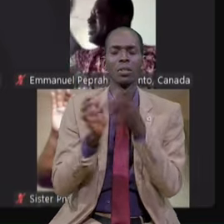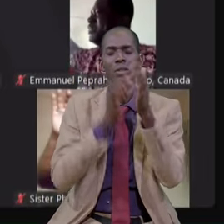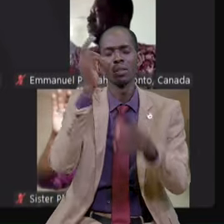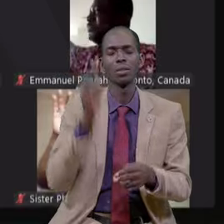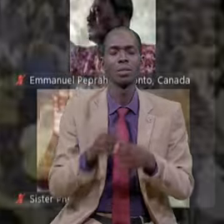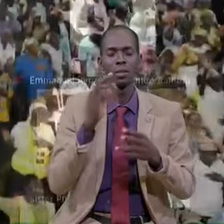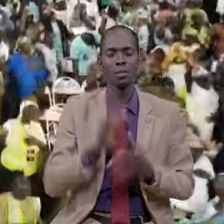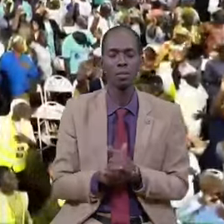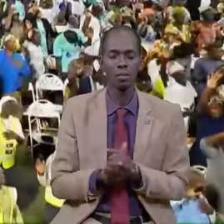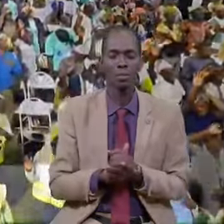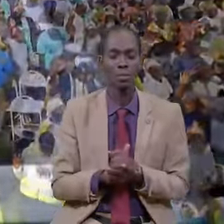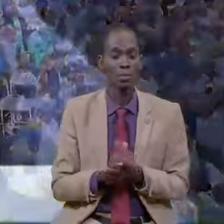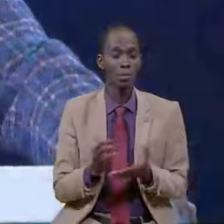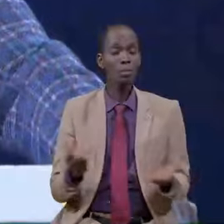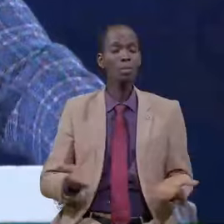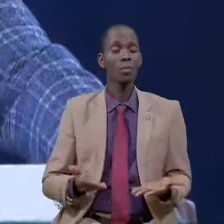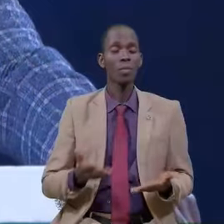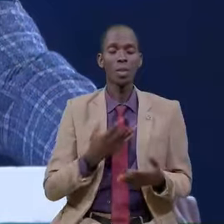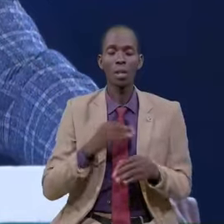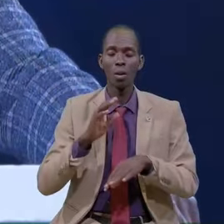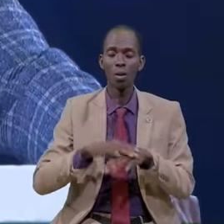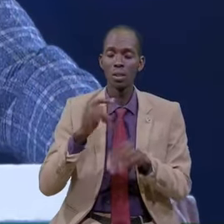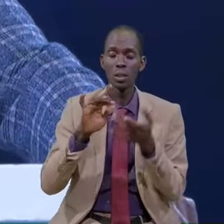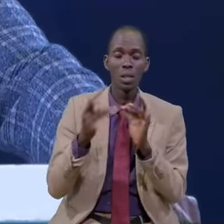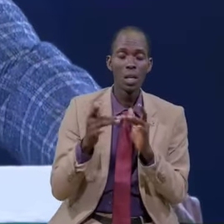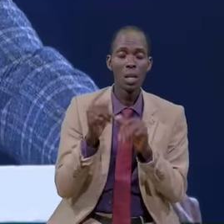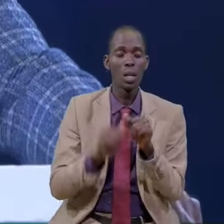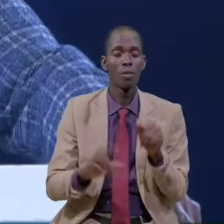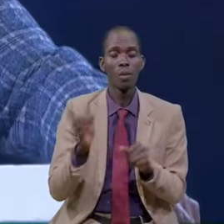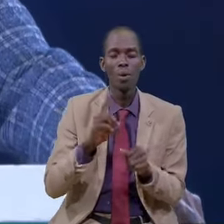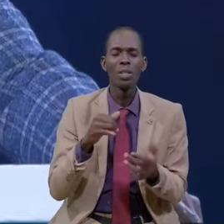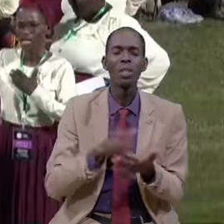daughter here and online everywhere